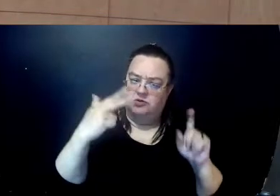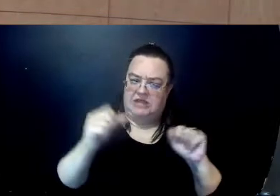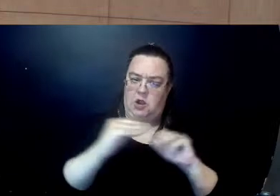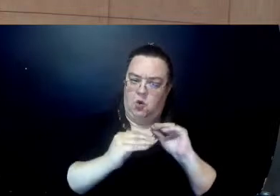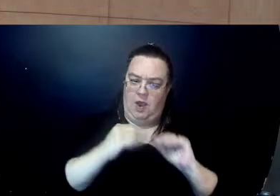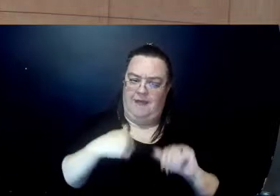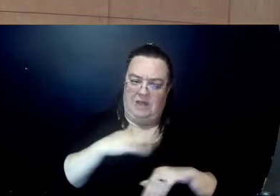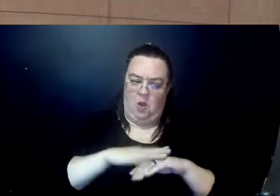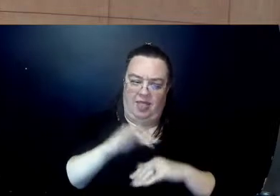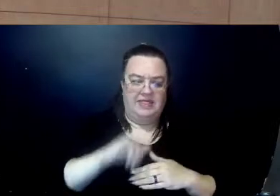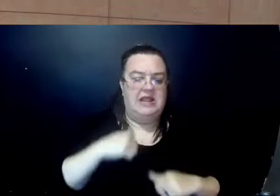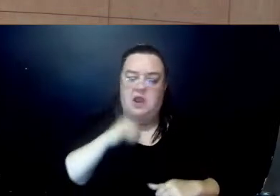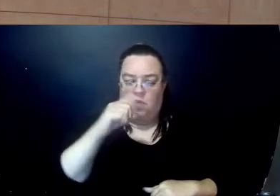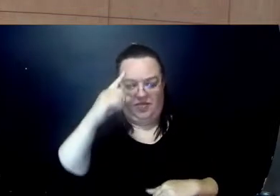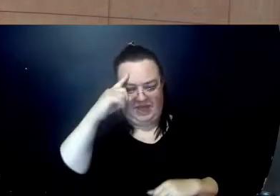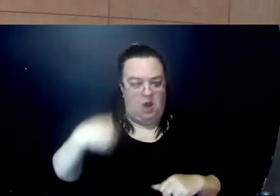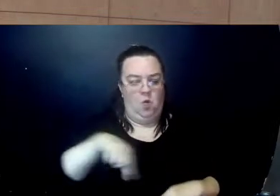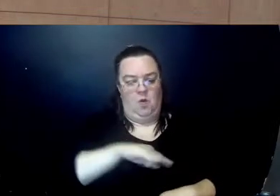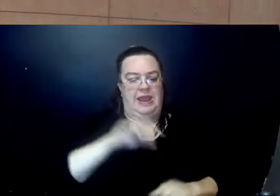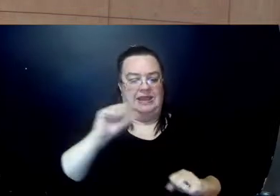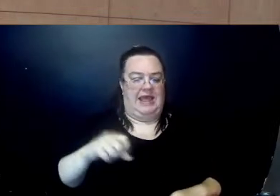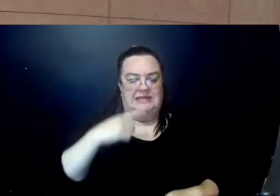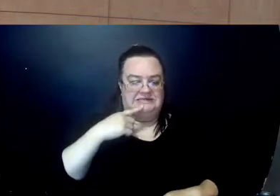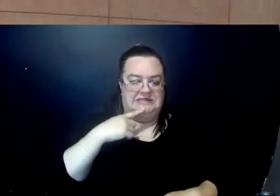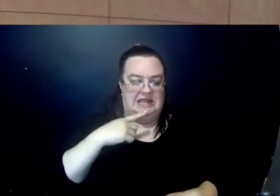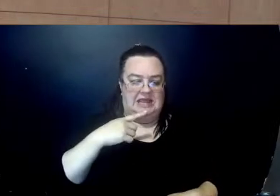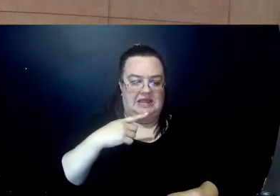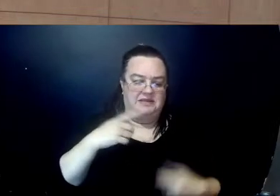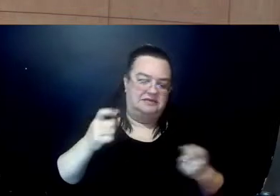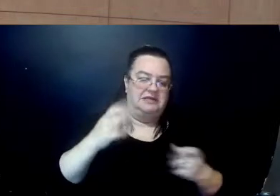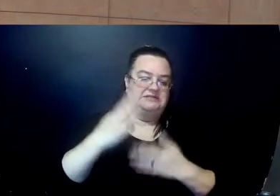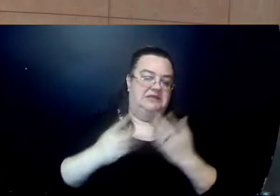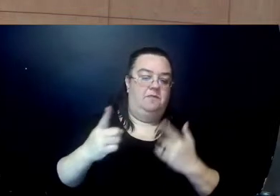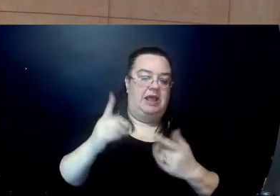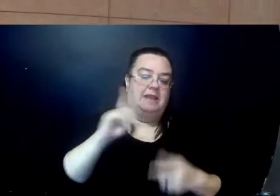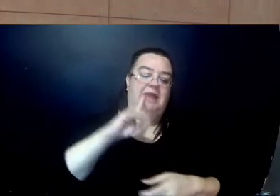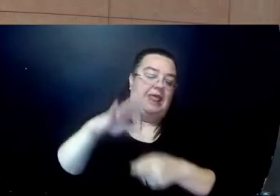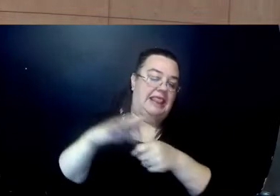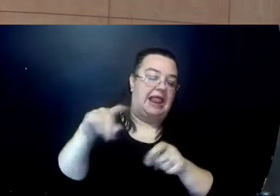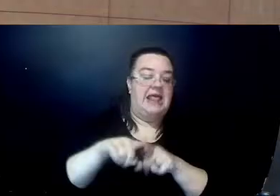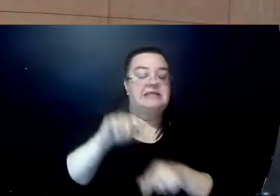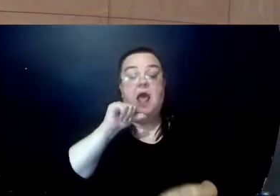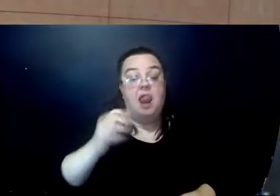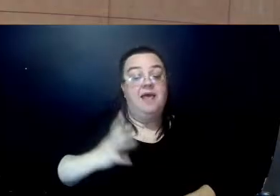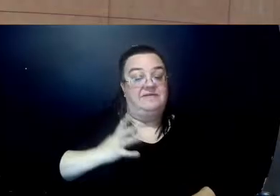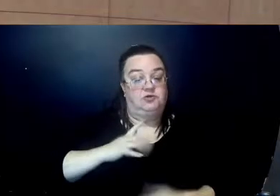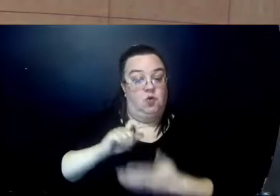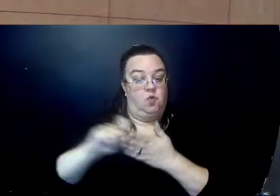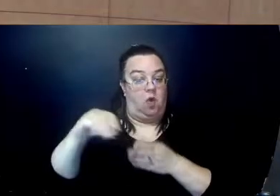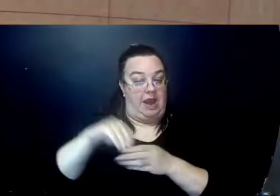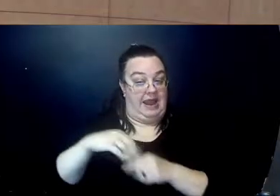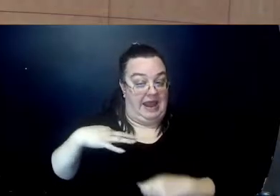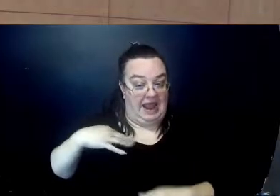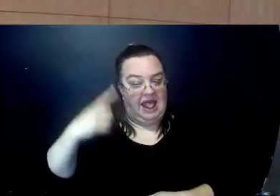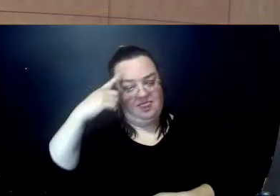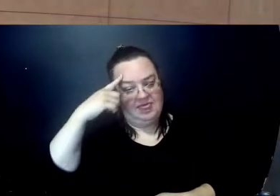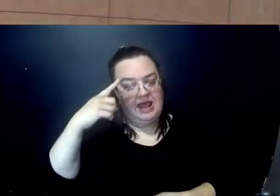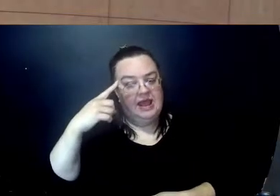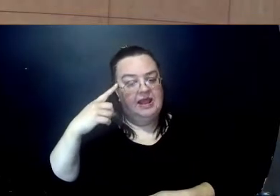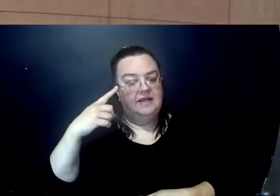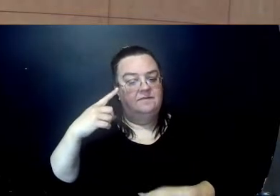getting elected as an unofficial write-in candidate, right? I mean, we're talking, I think the distinction is